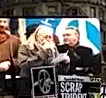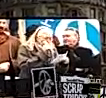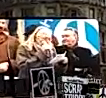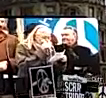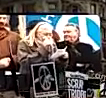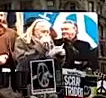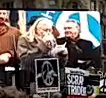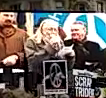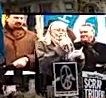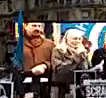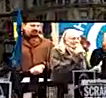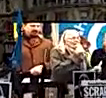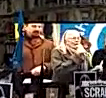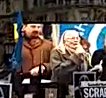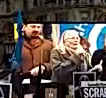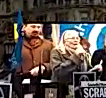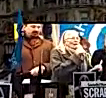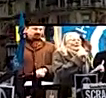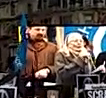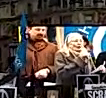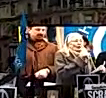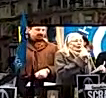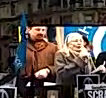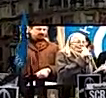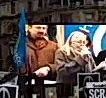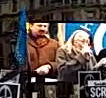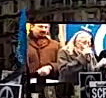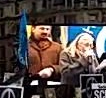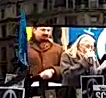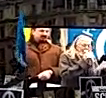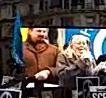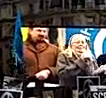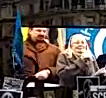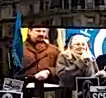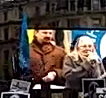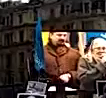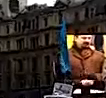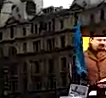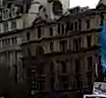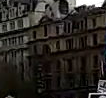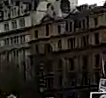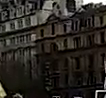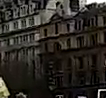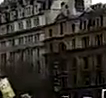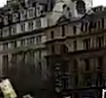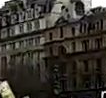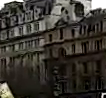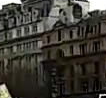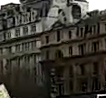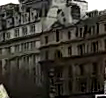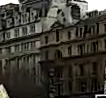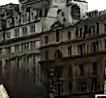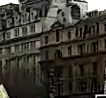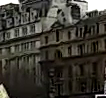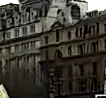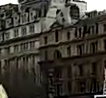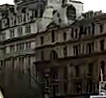non-privatised, no closures, meaning over a million people.